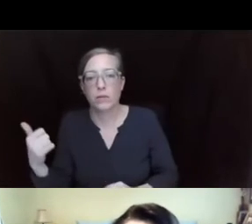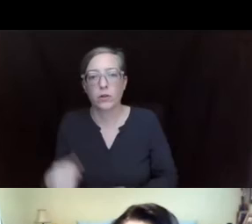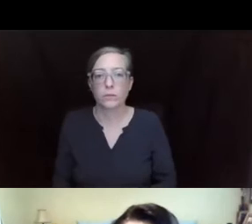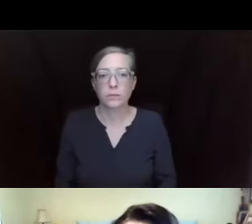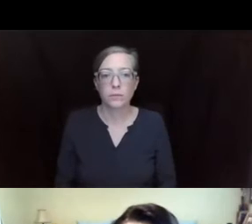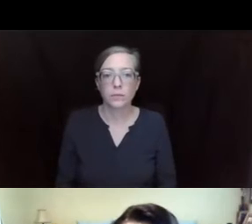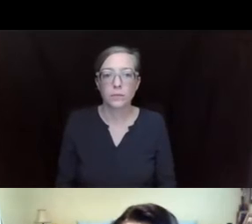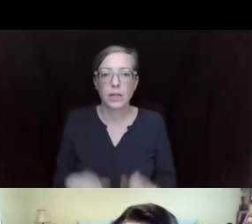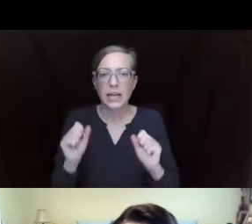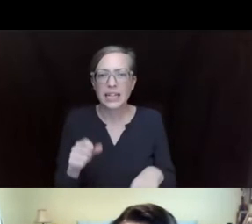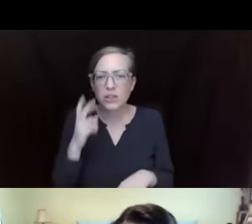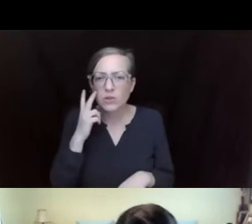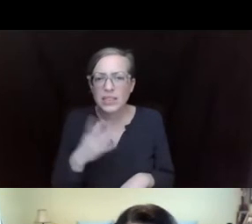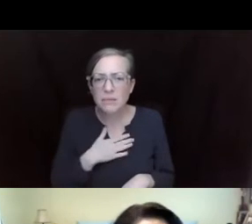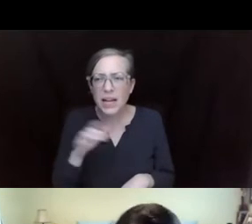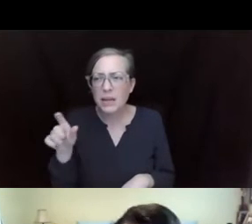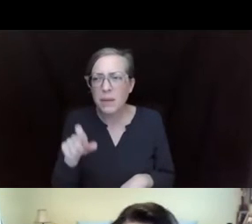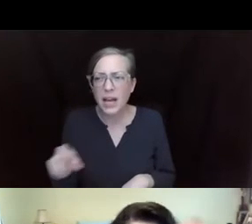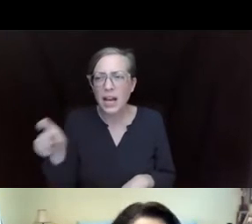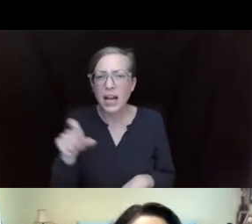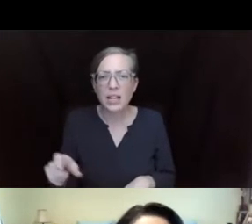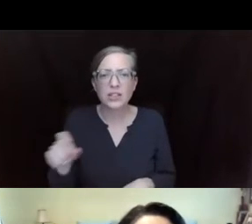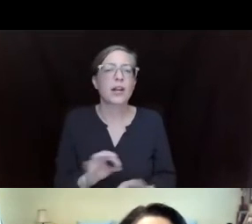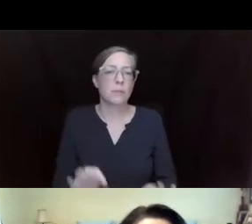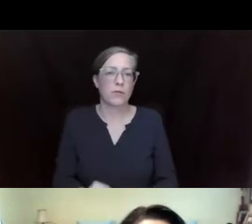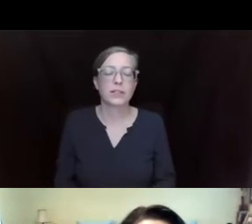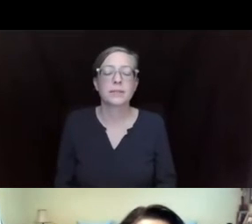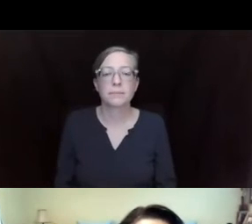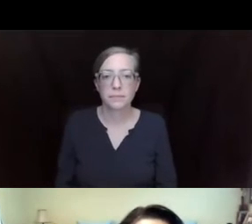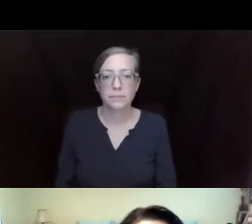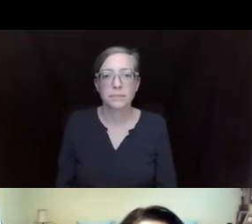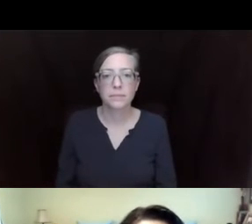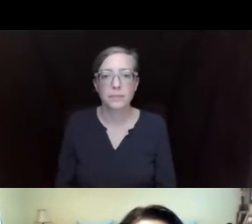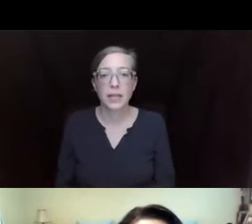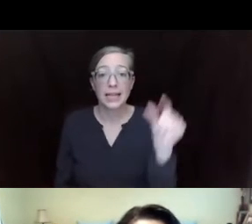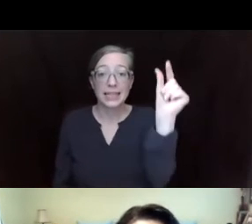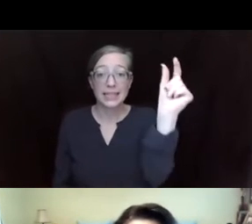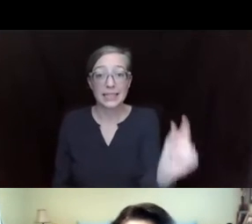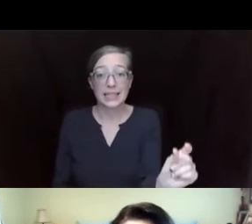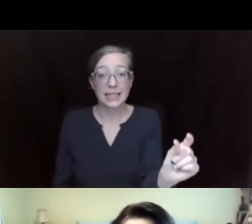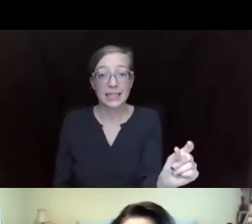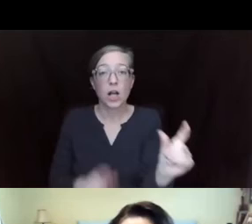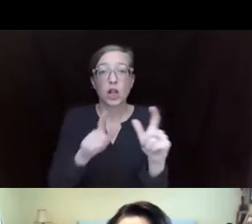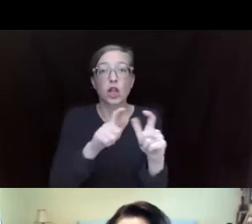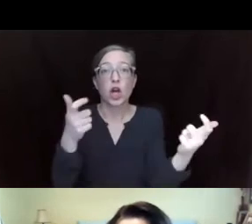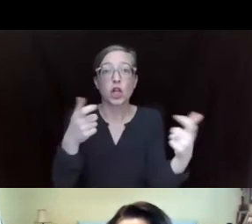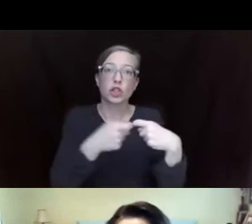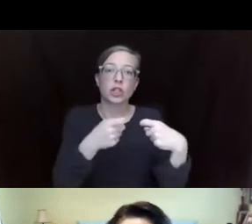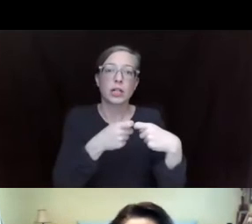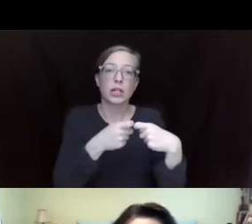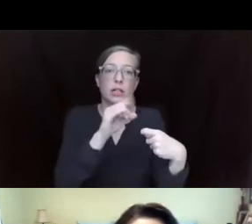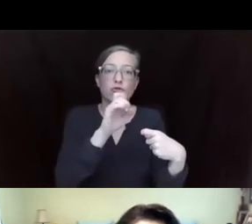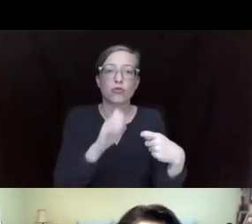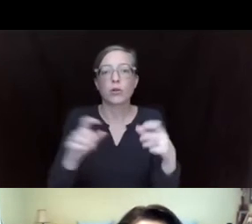you guys see my mouse, or you don't see the pointer? This is mouse? Perfect. I have here a larger electrode and a smaller electrode. And by having